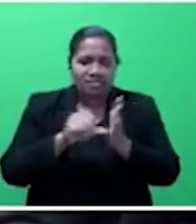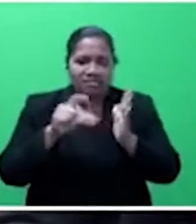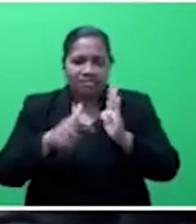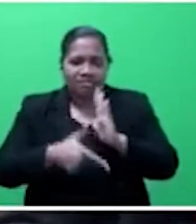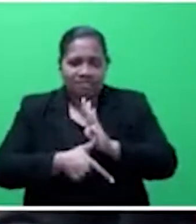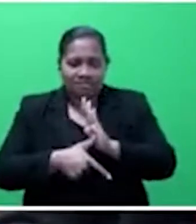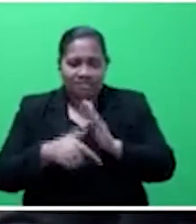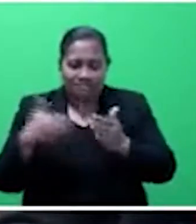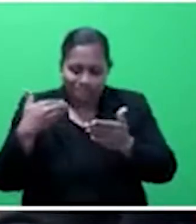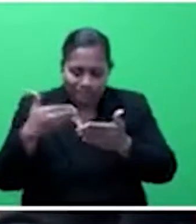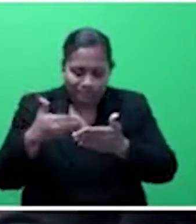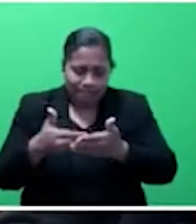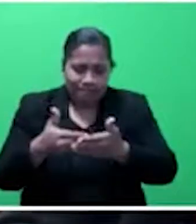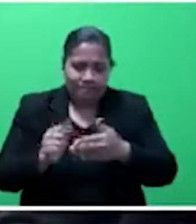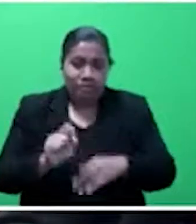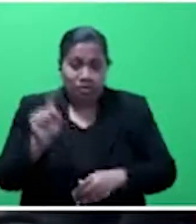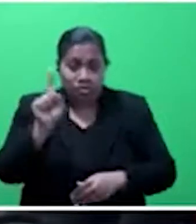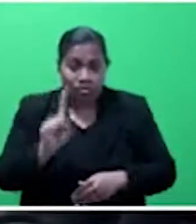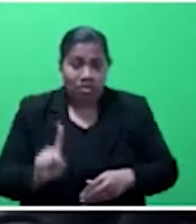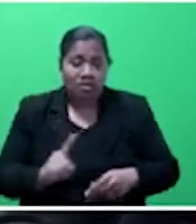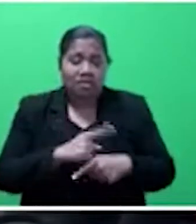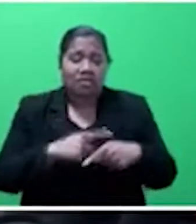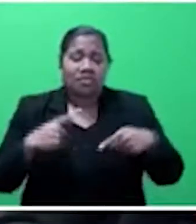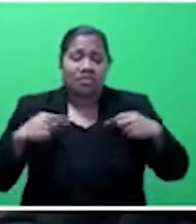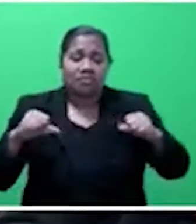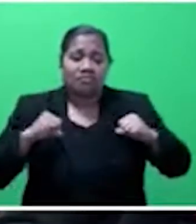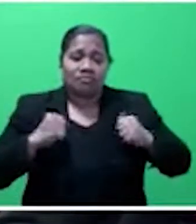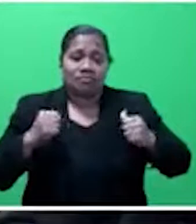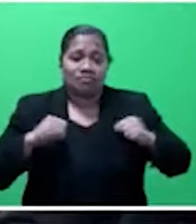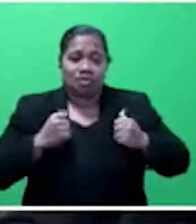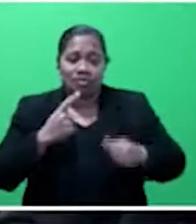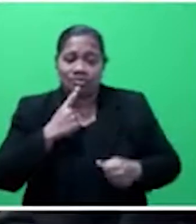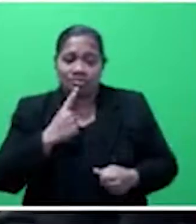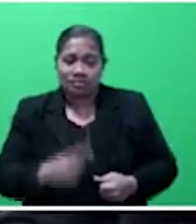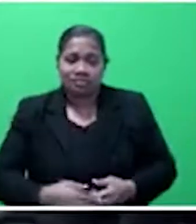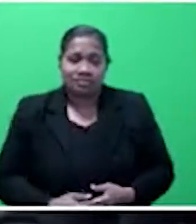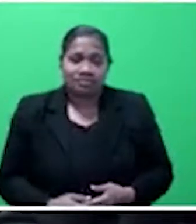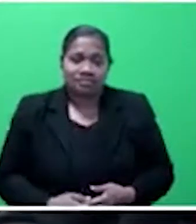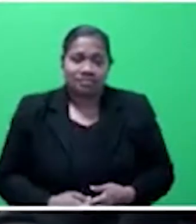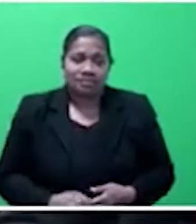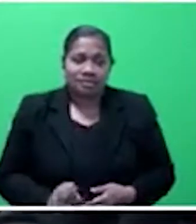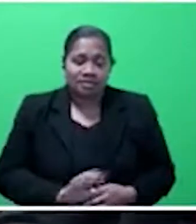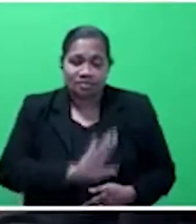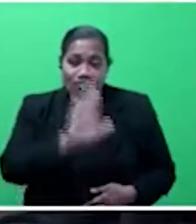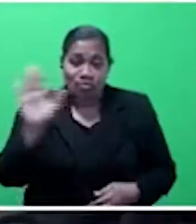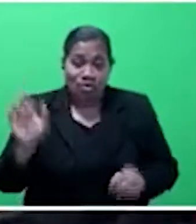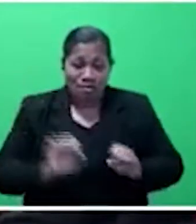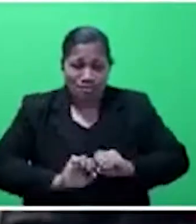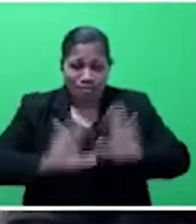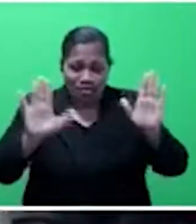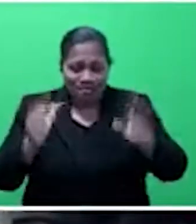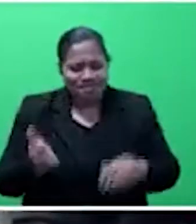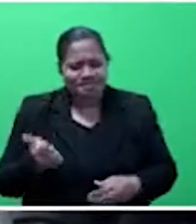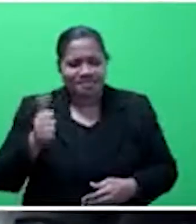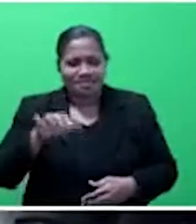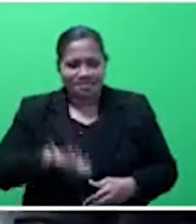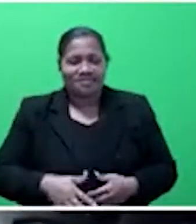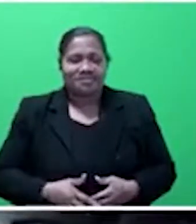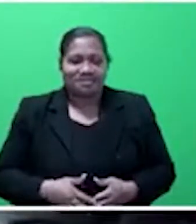Mr. Speaker, sir, today we are proud to say that the Bula Boom is already being felt by our